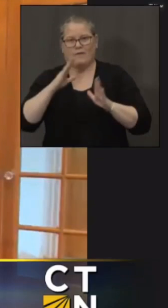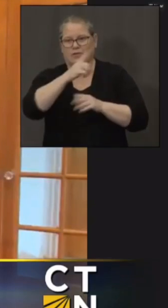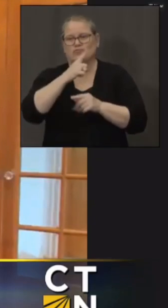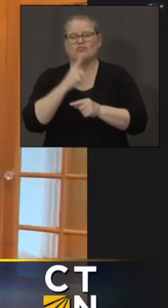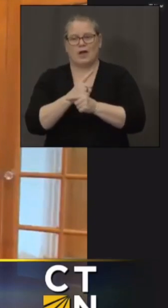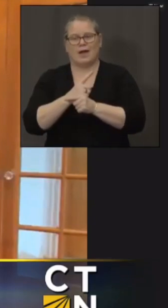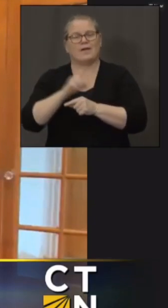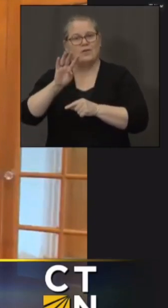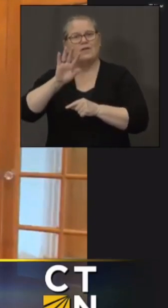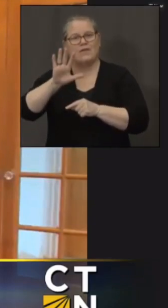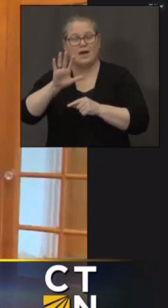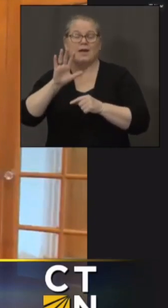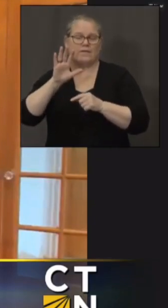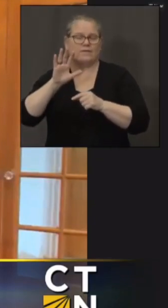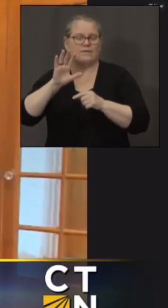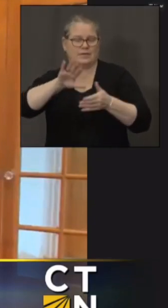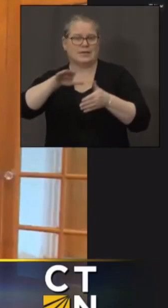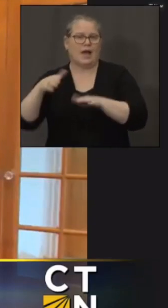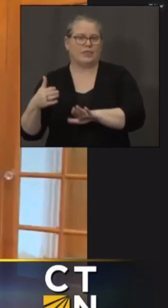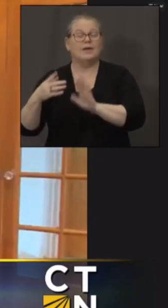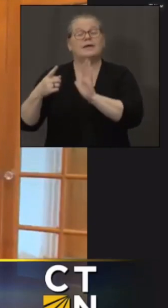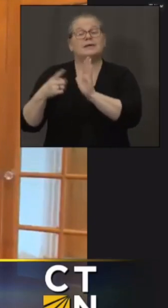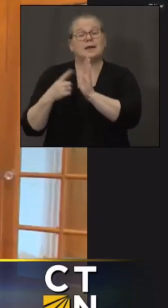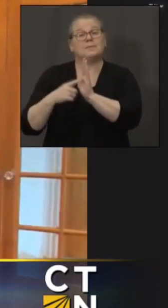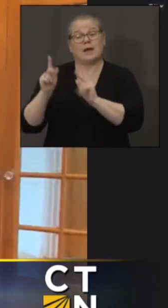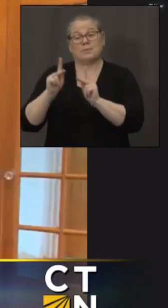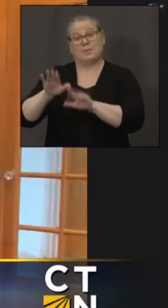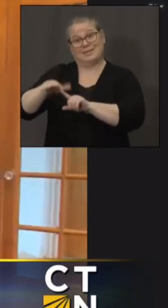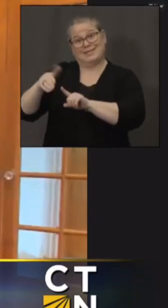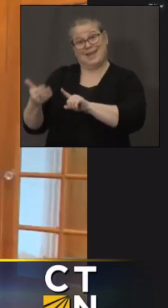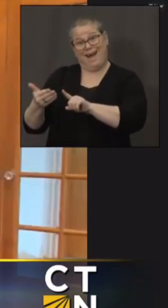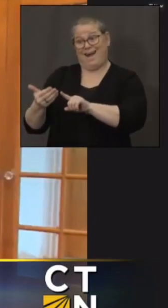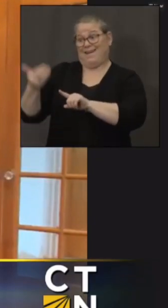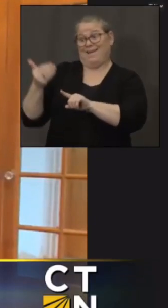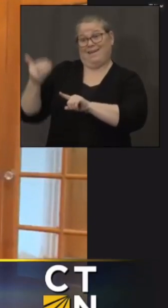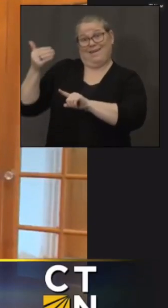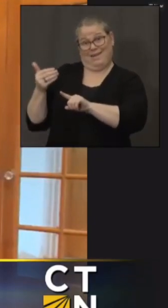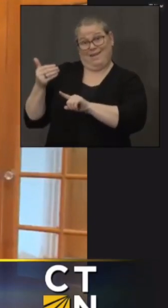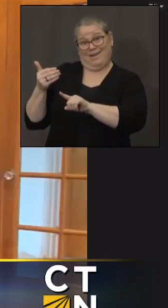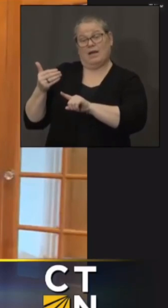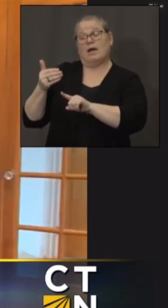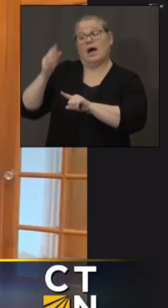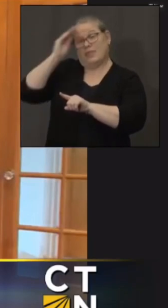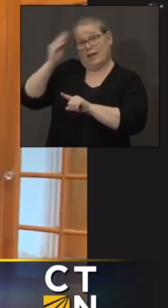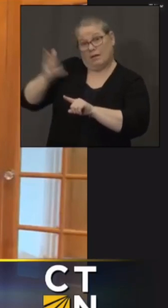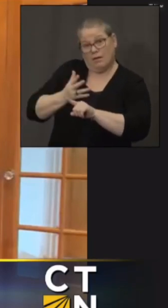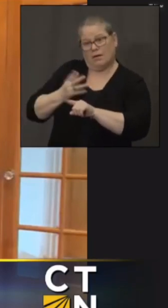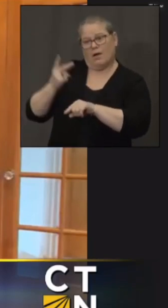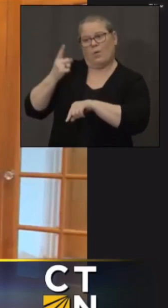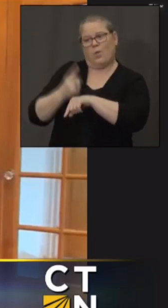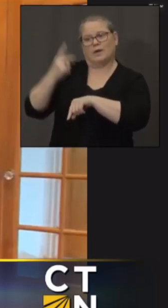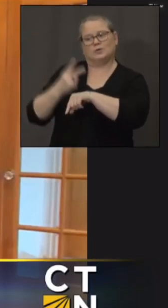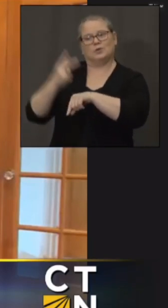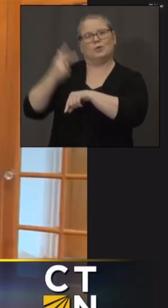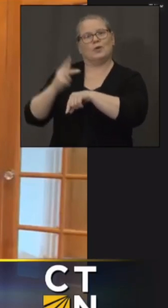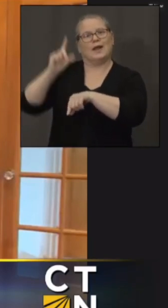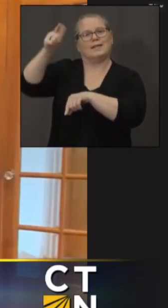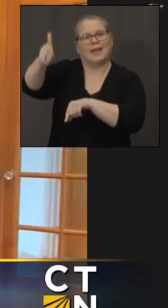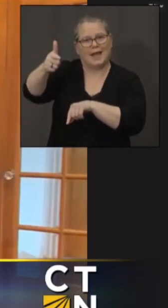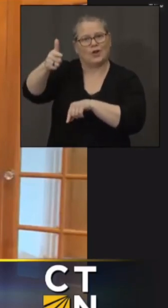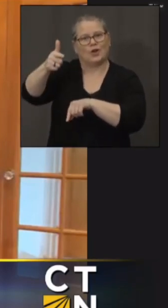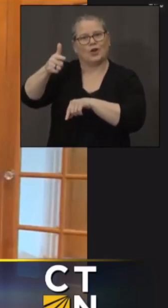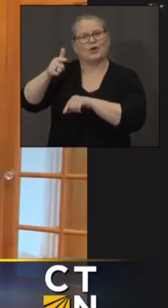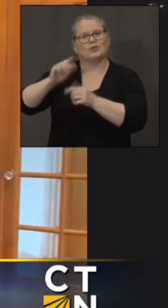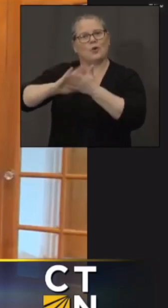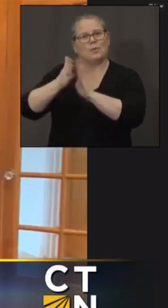the data does sometimes take a while to come in through the medical examiner and the various hospitals and so forth. So I wouldn't read too much into that